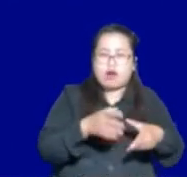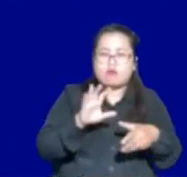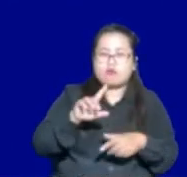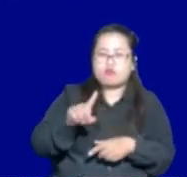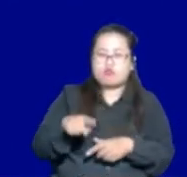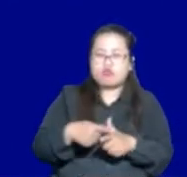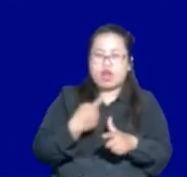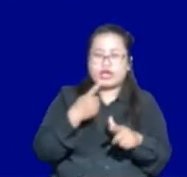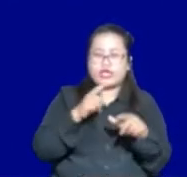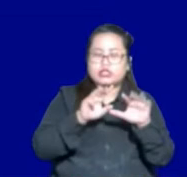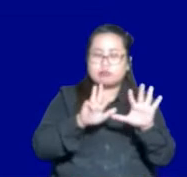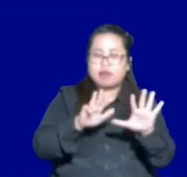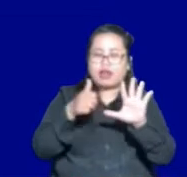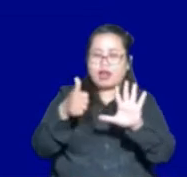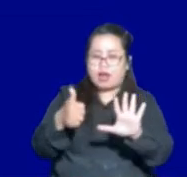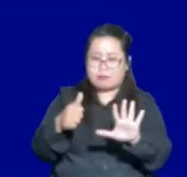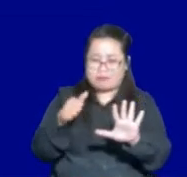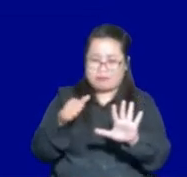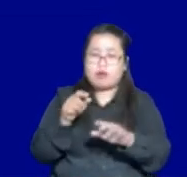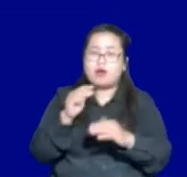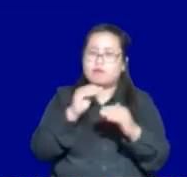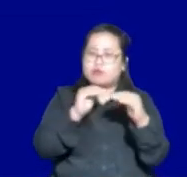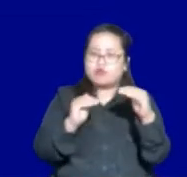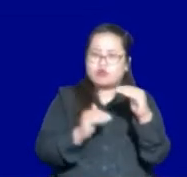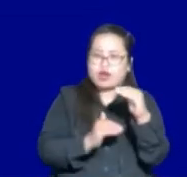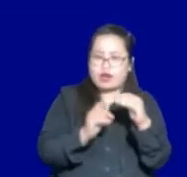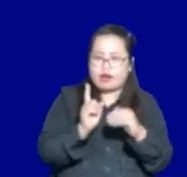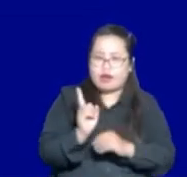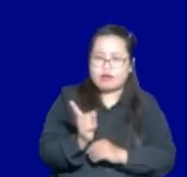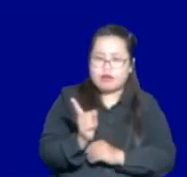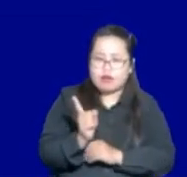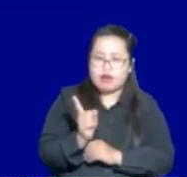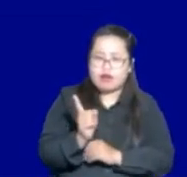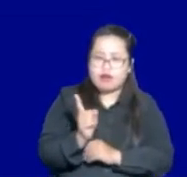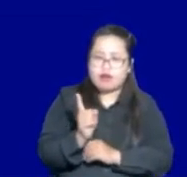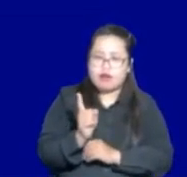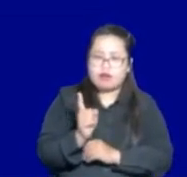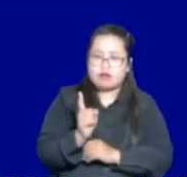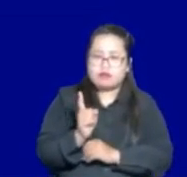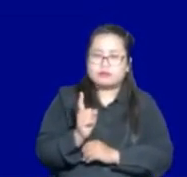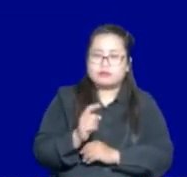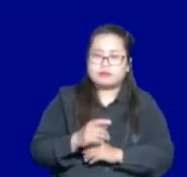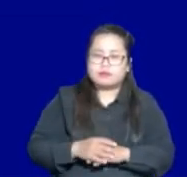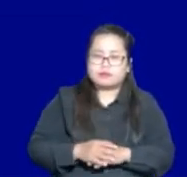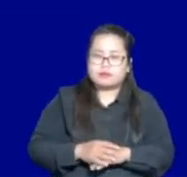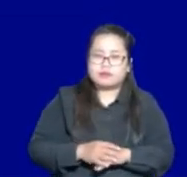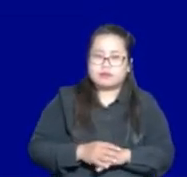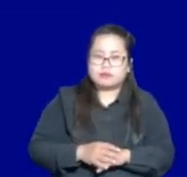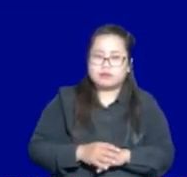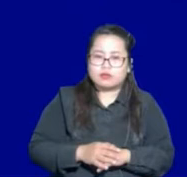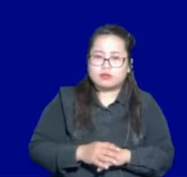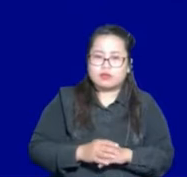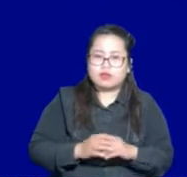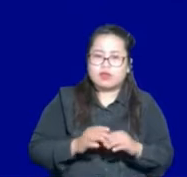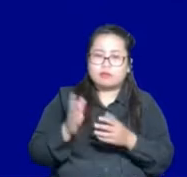share of manufacturing employment, manufacturing employment in Indonesia has been